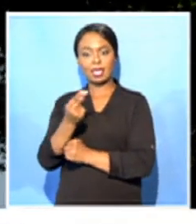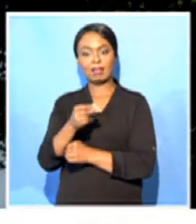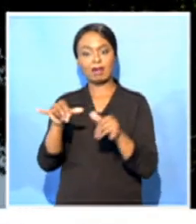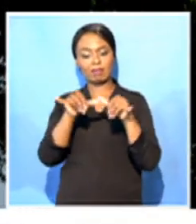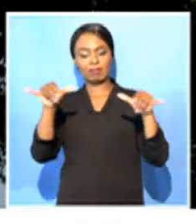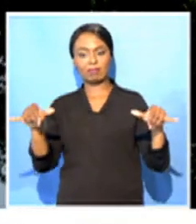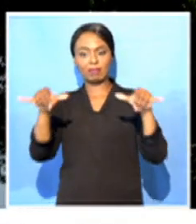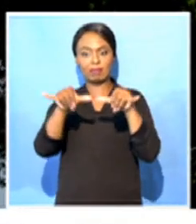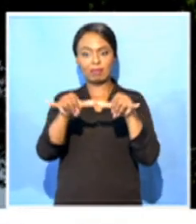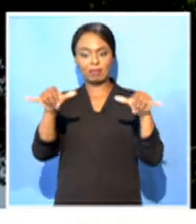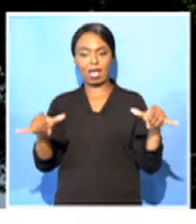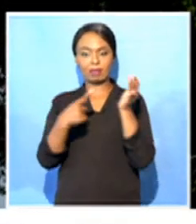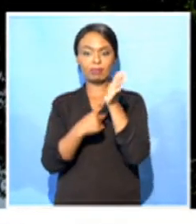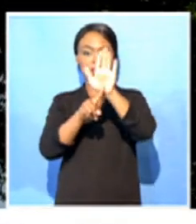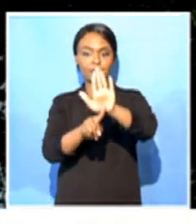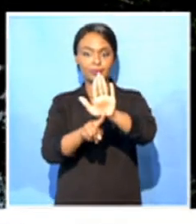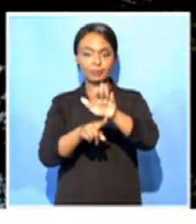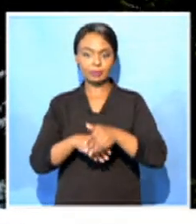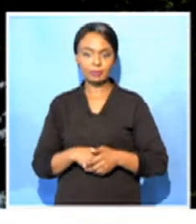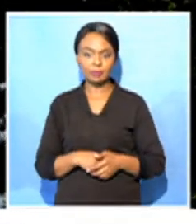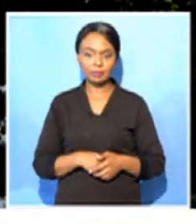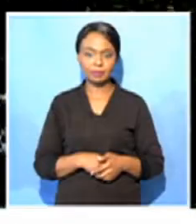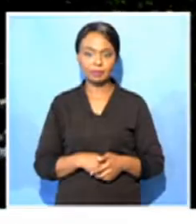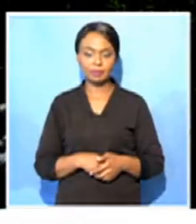Aerobatic Display Team.